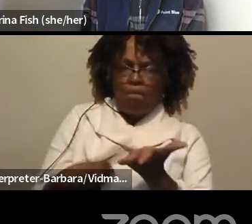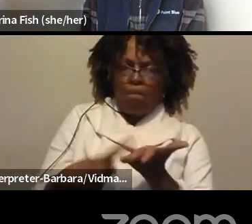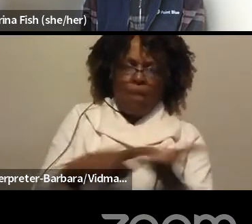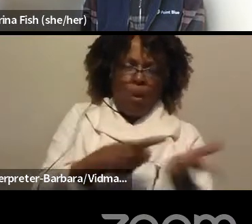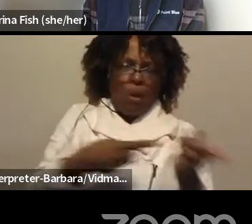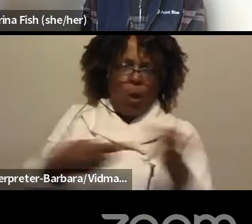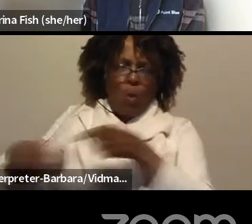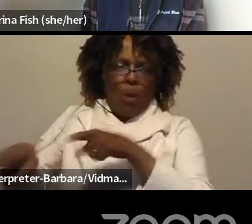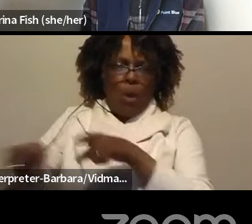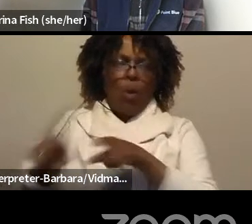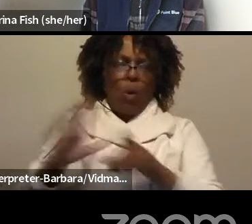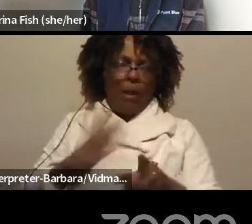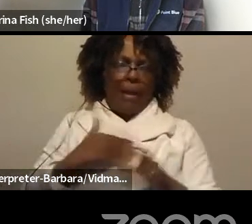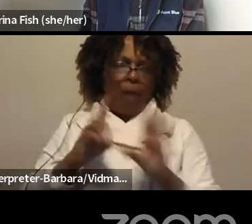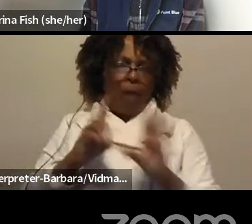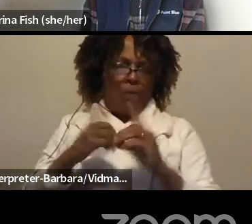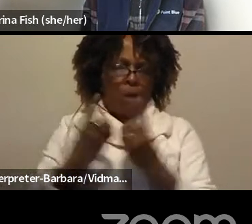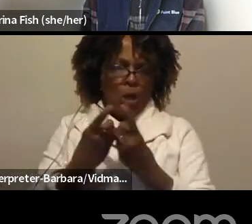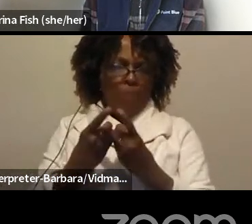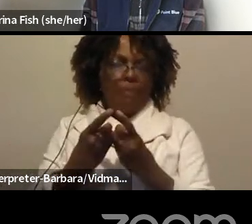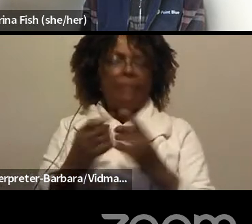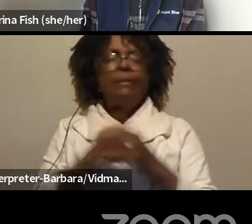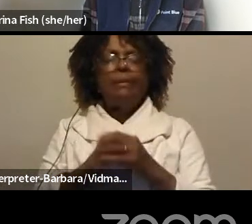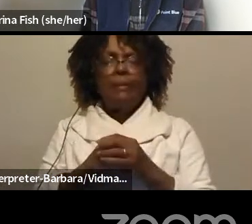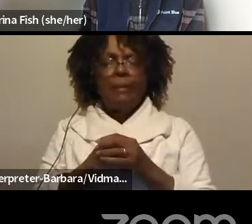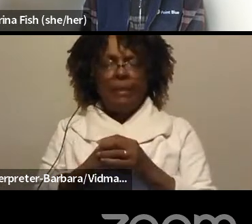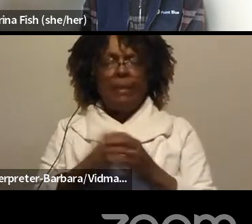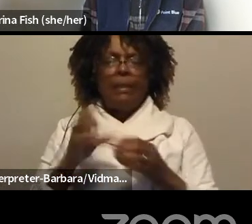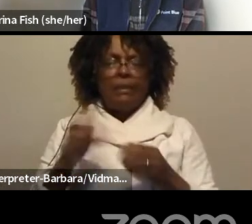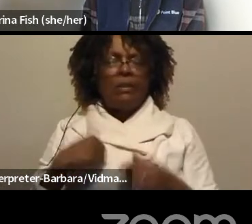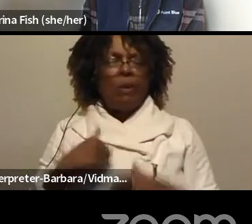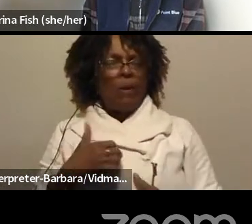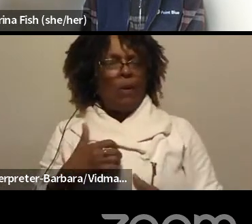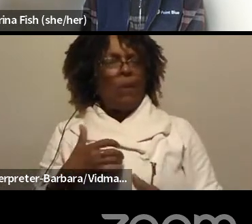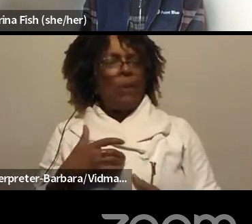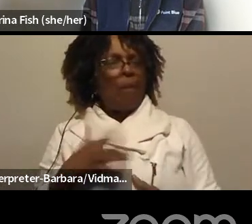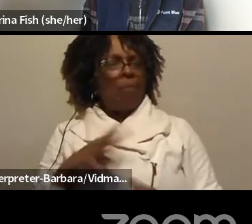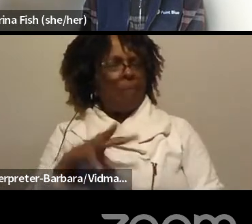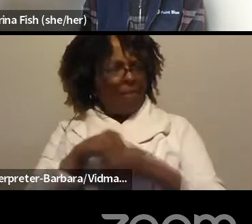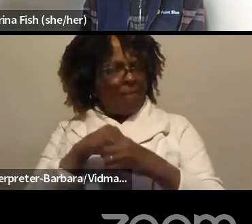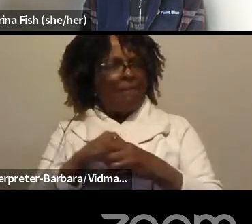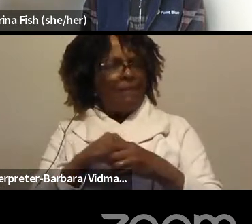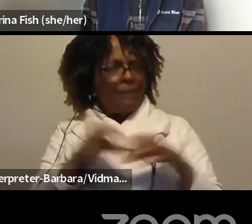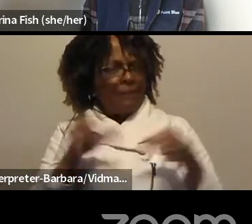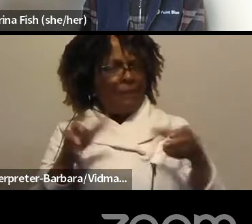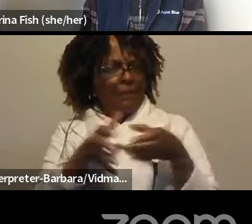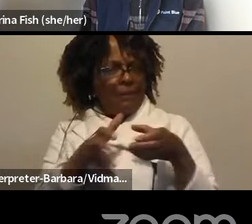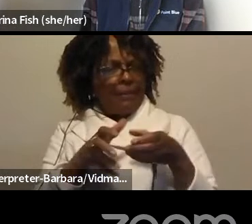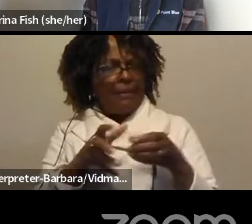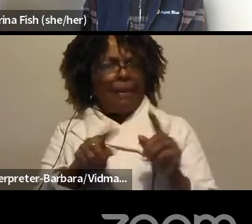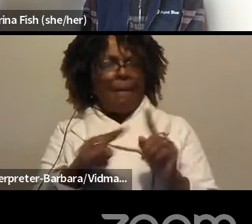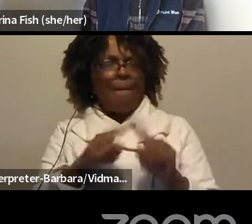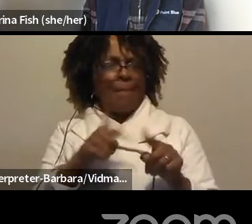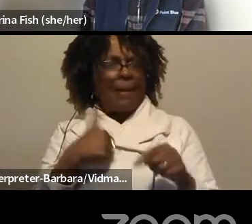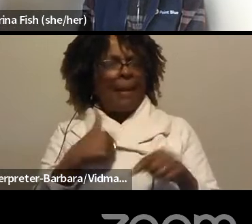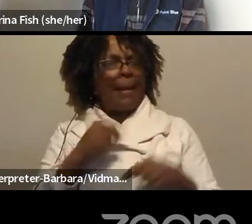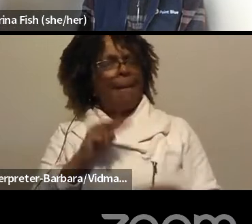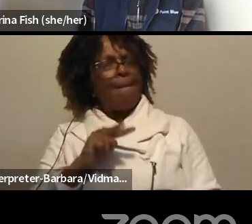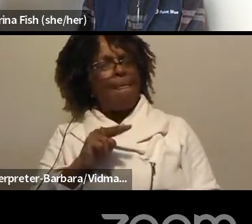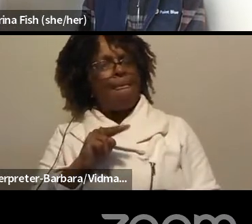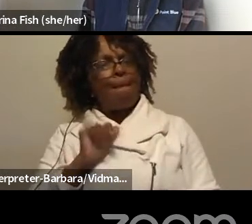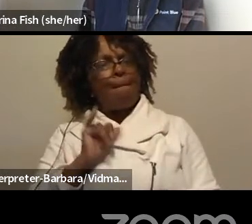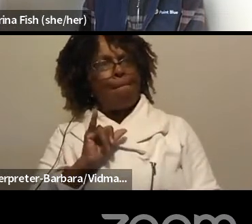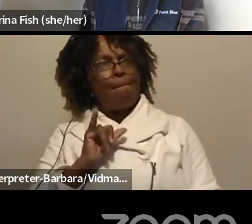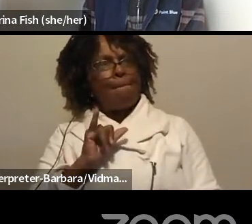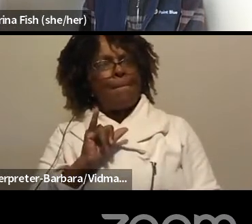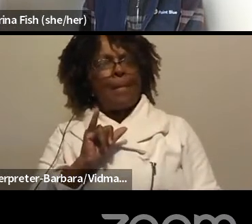they should shut up and not do nothing at all. So I kind of felt a little bit bad afterwards, but then over time I was like, well, it's kind of deserved. And then when it came down